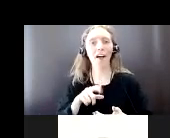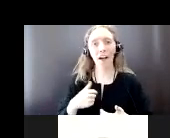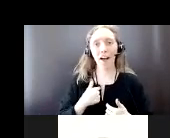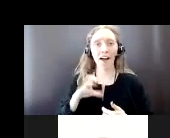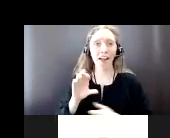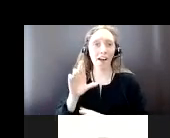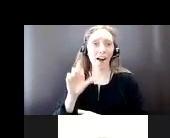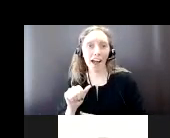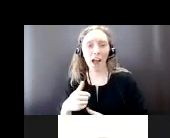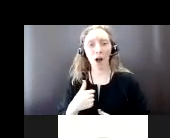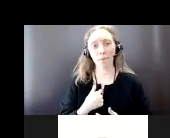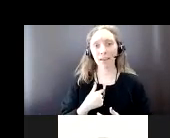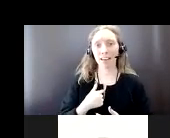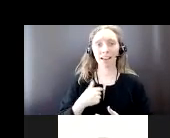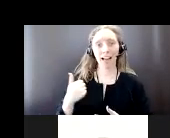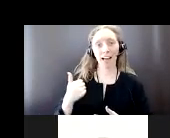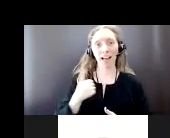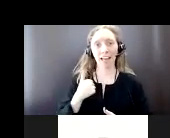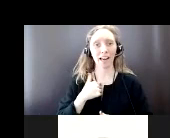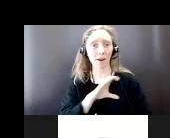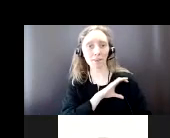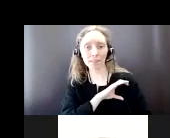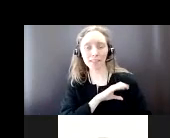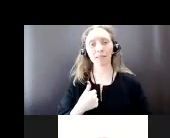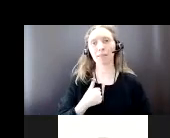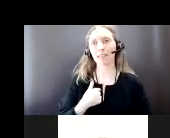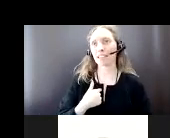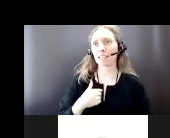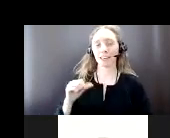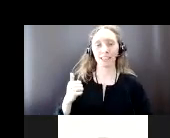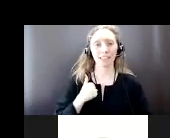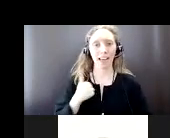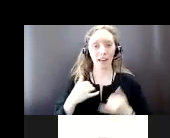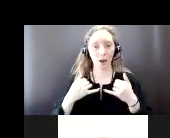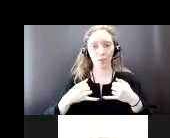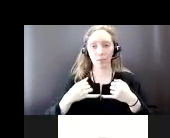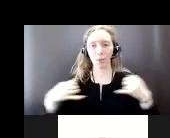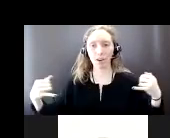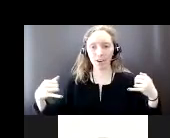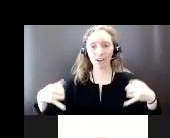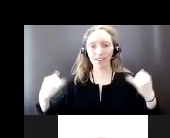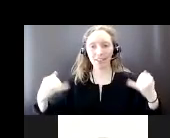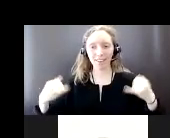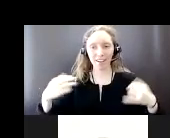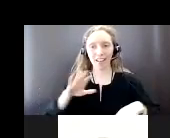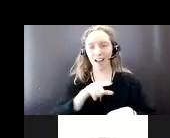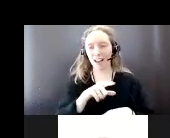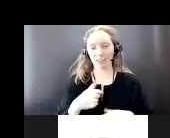Agency. So that's a robocall that asks you to dial 1 to speak with a live